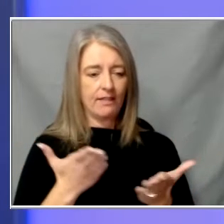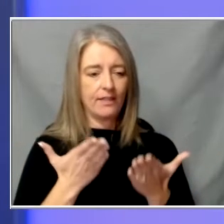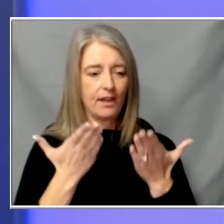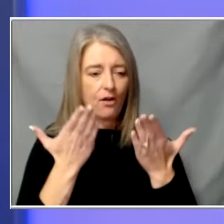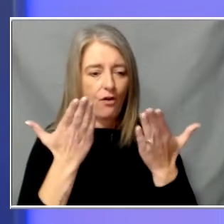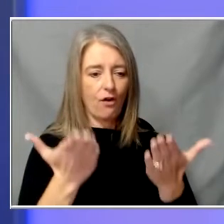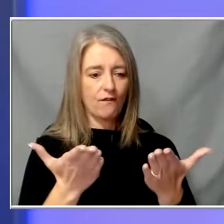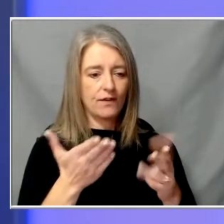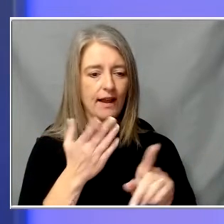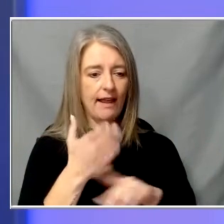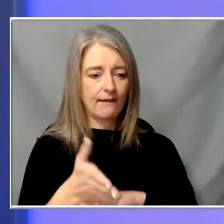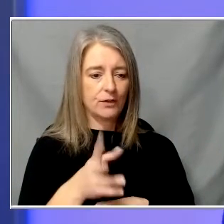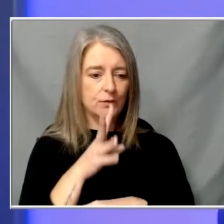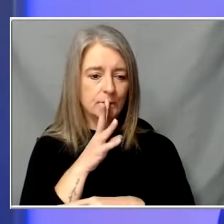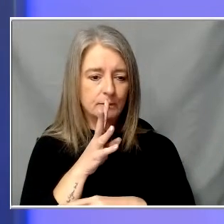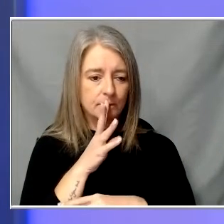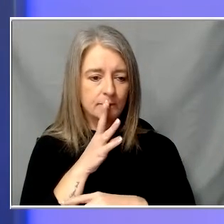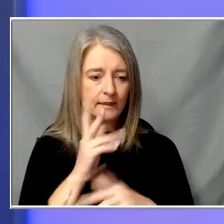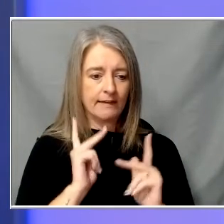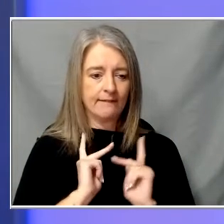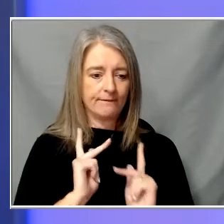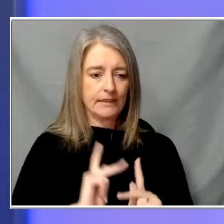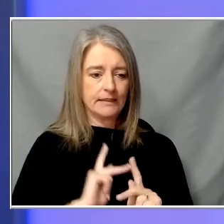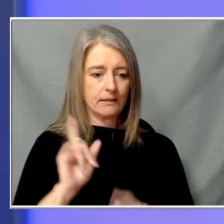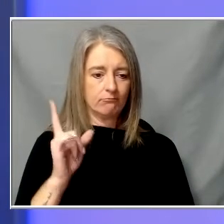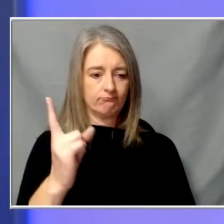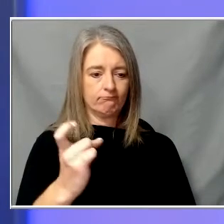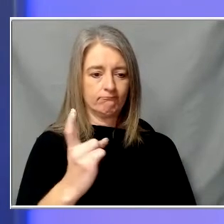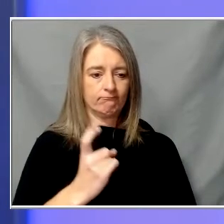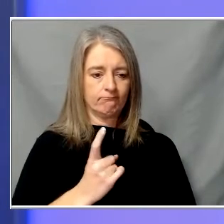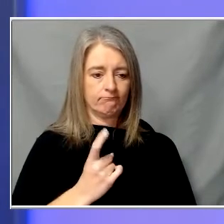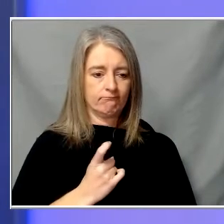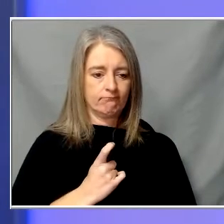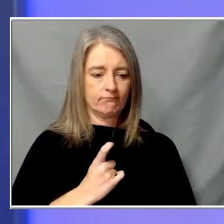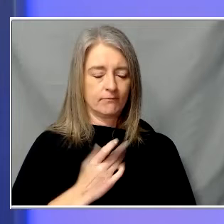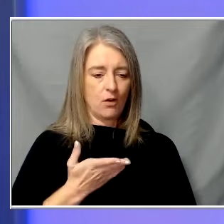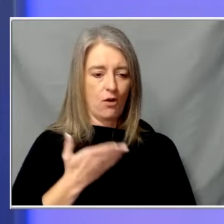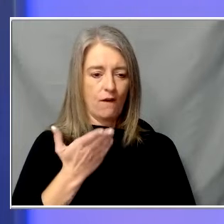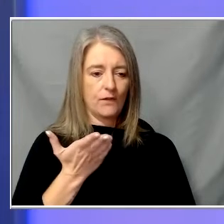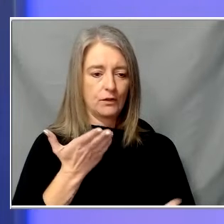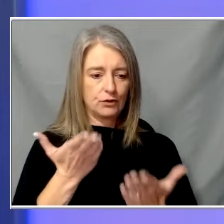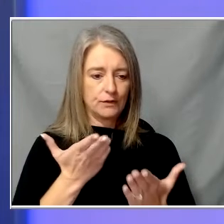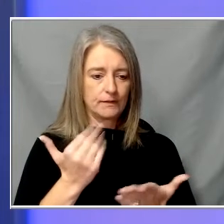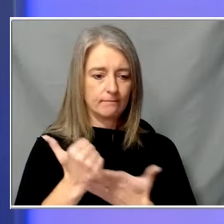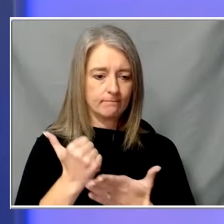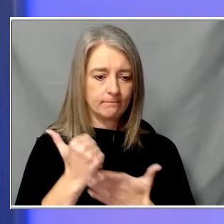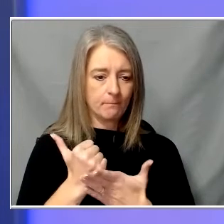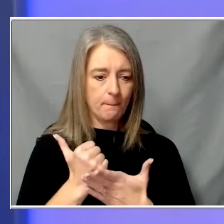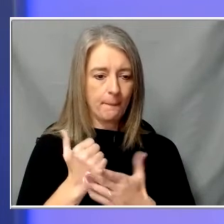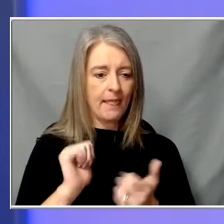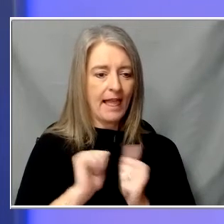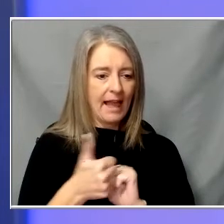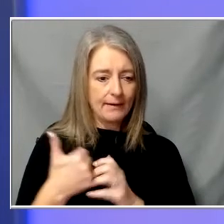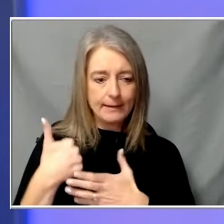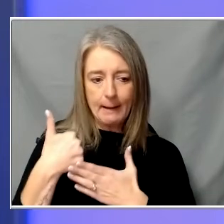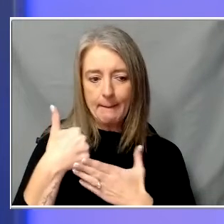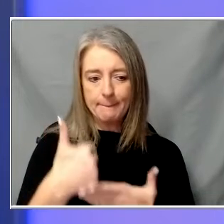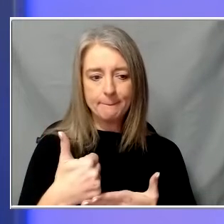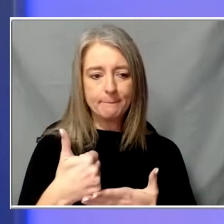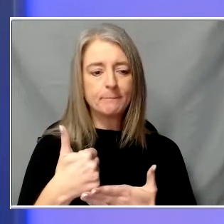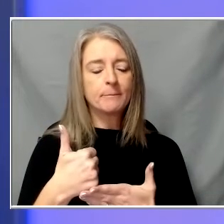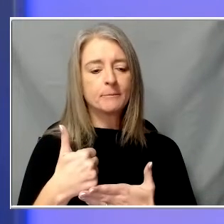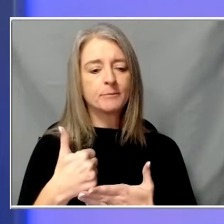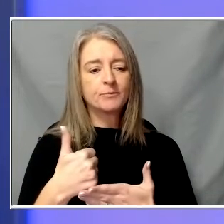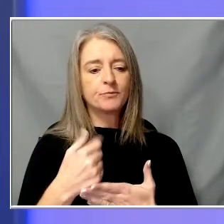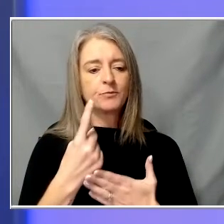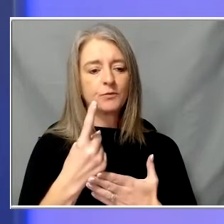we spoke, they physically walked up to me and offered their services and their help, and they said, how can I help? One of